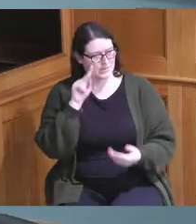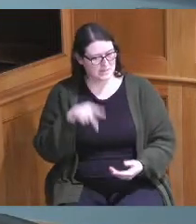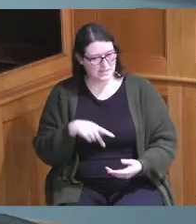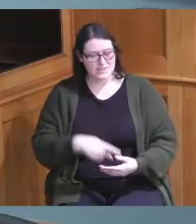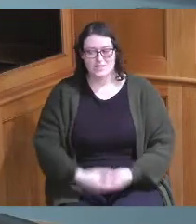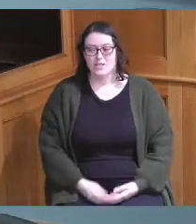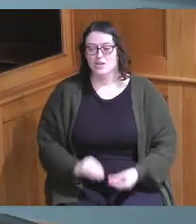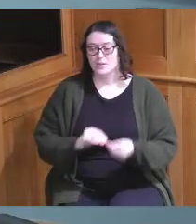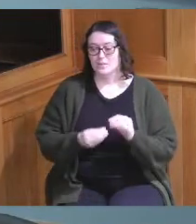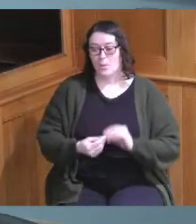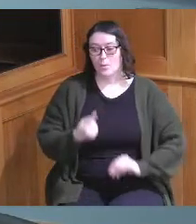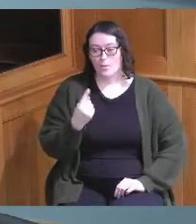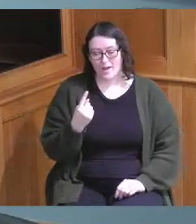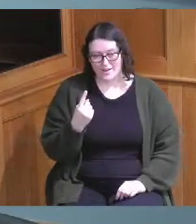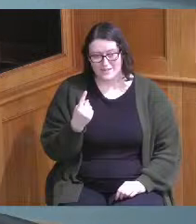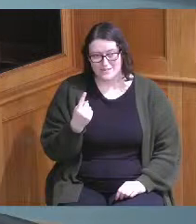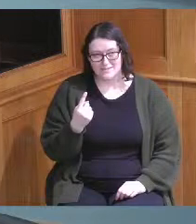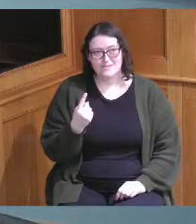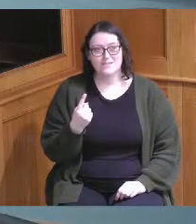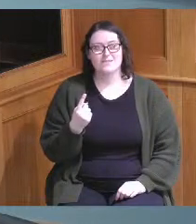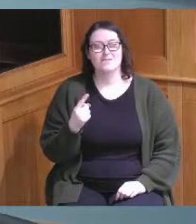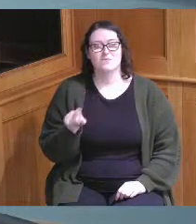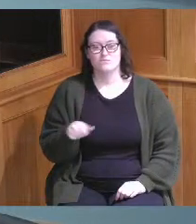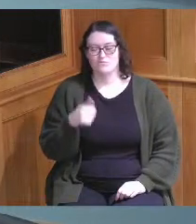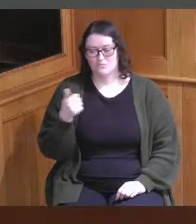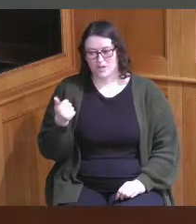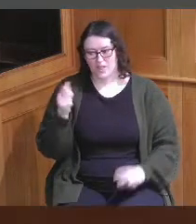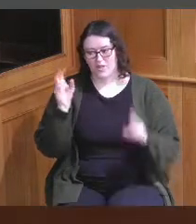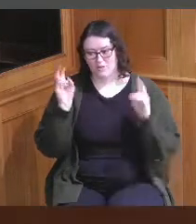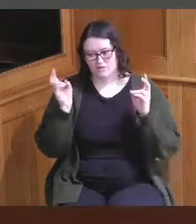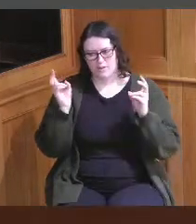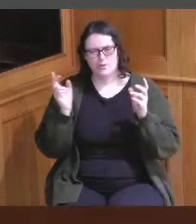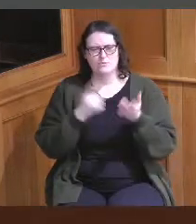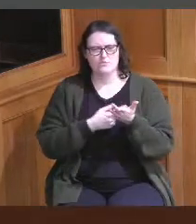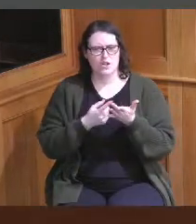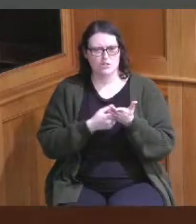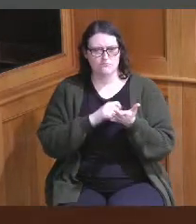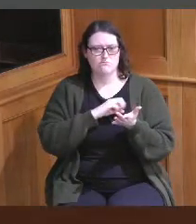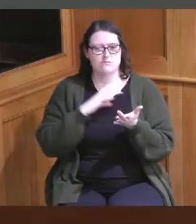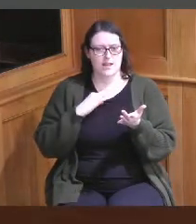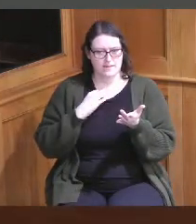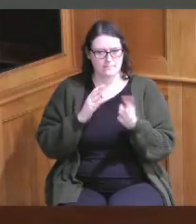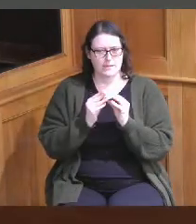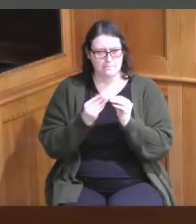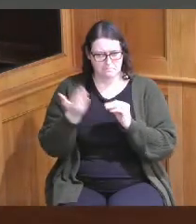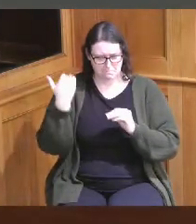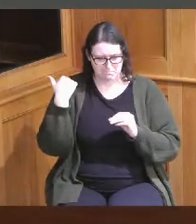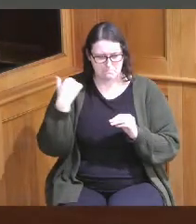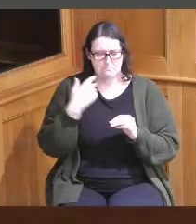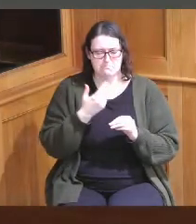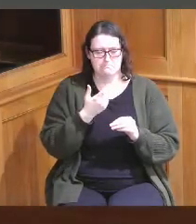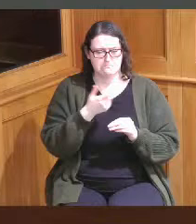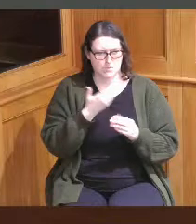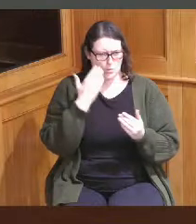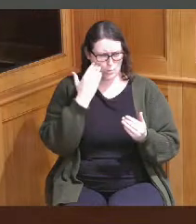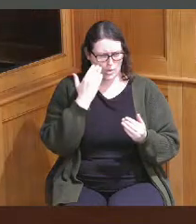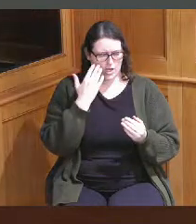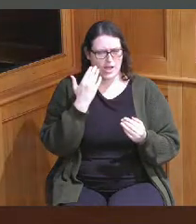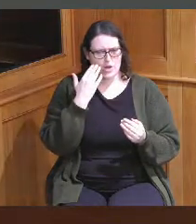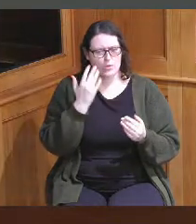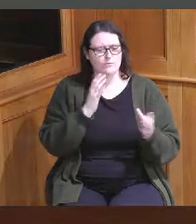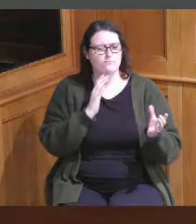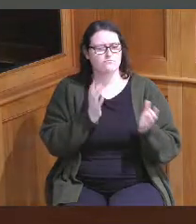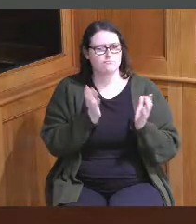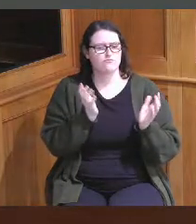by leave 1 is another item that we discussed in staff meeting. The board has, I know, has had some conversations